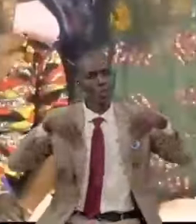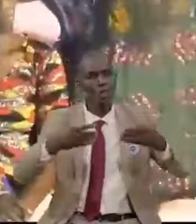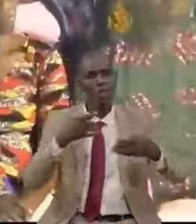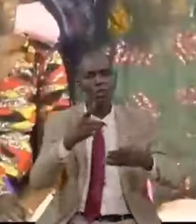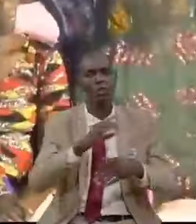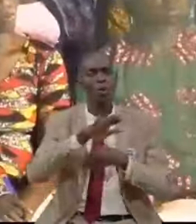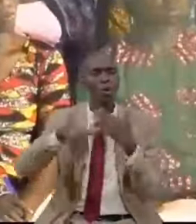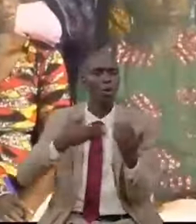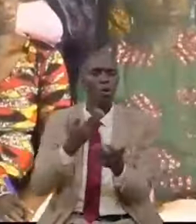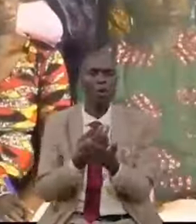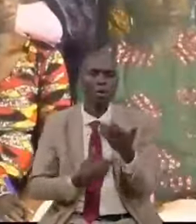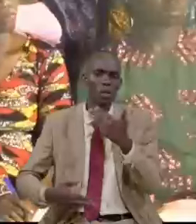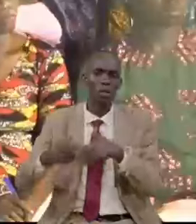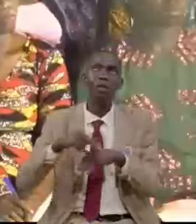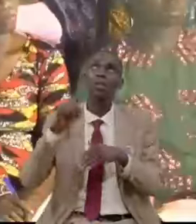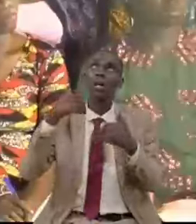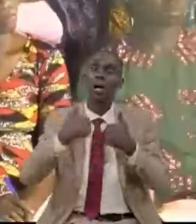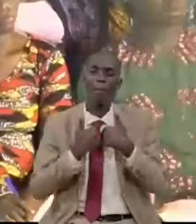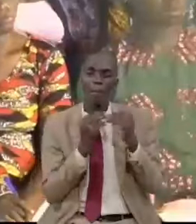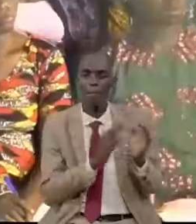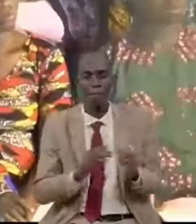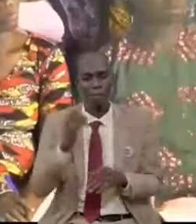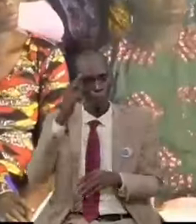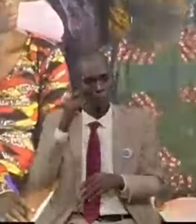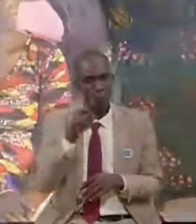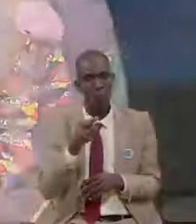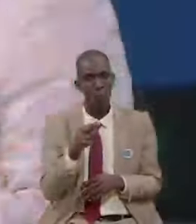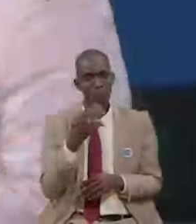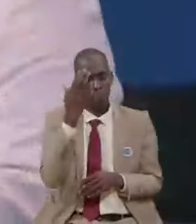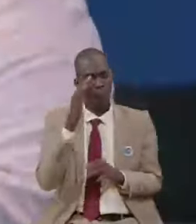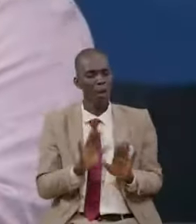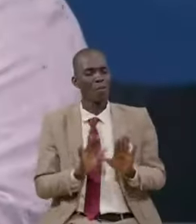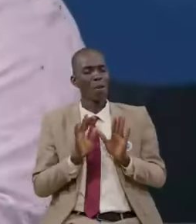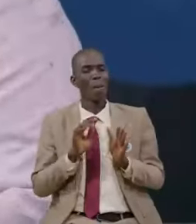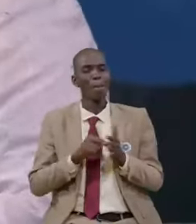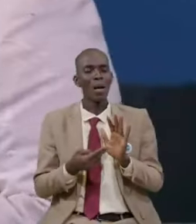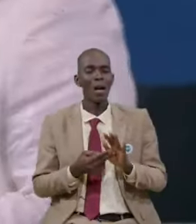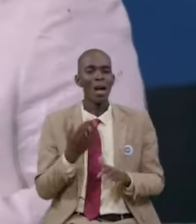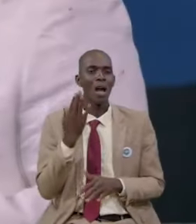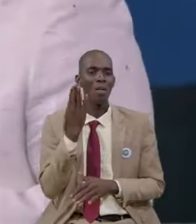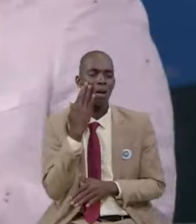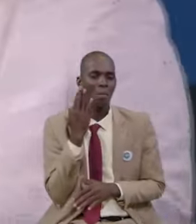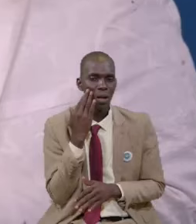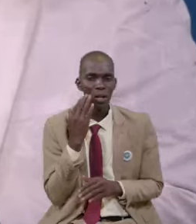to give you. You know what fear is? It's familiarity, endangering